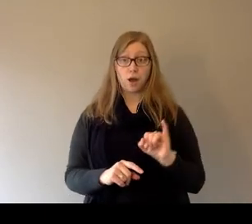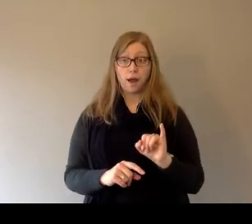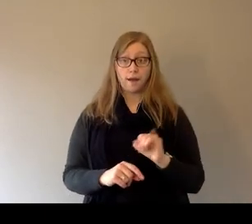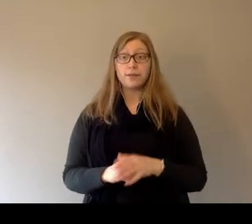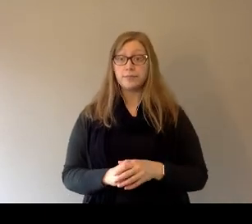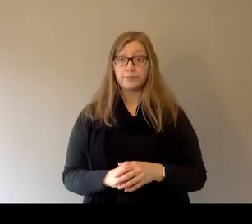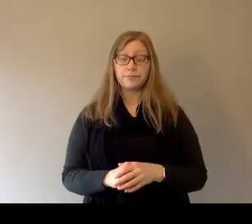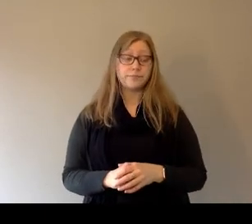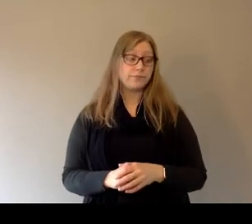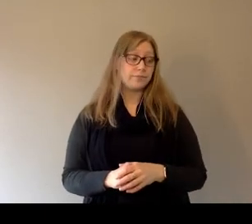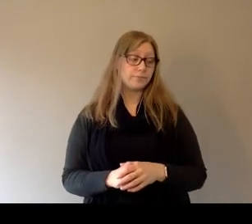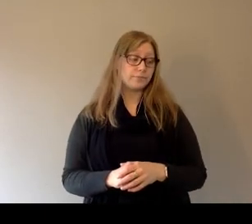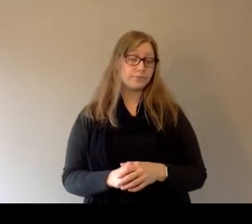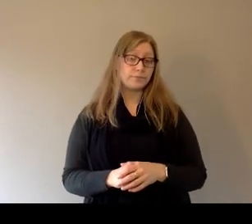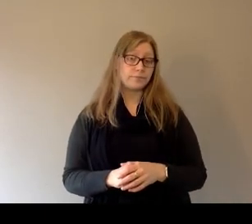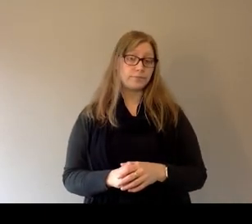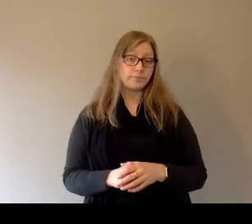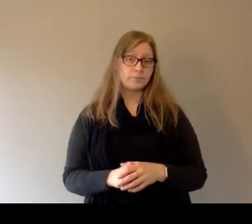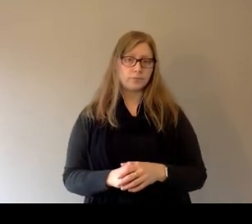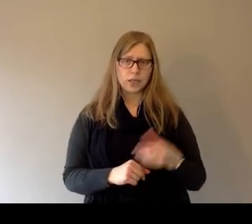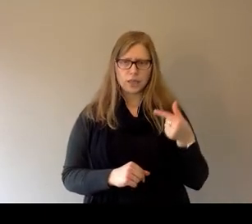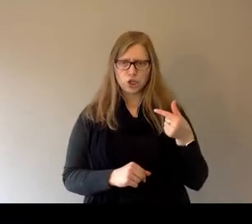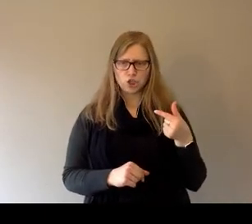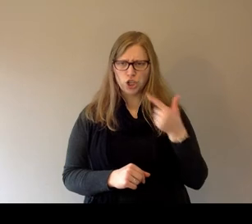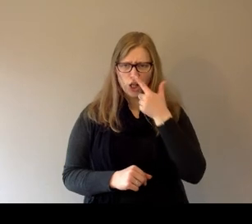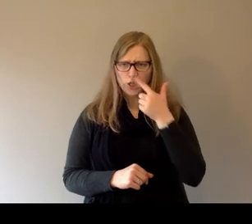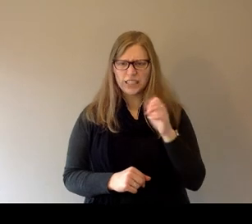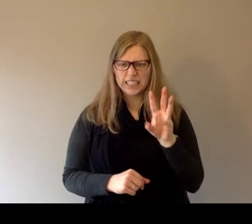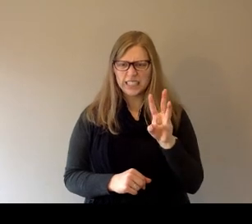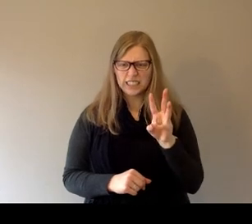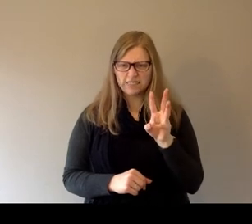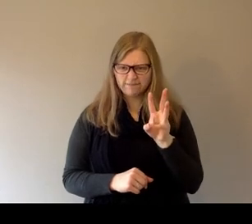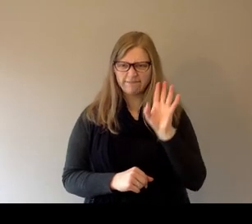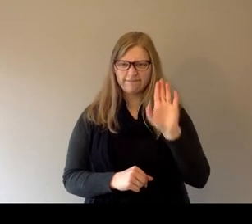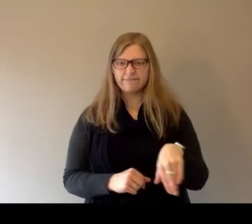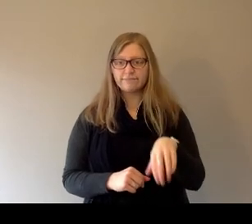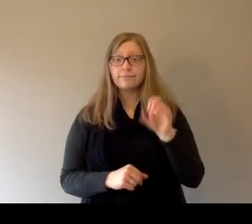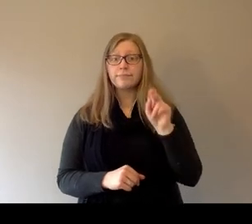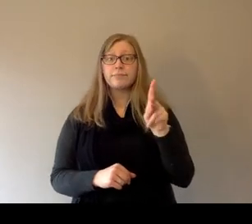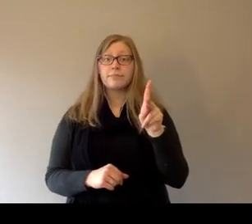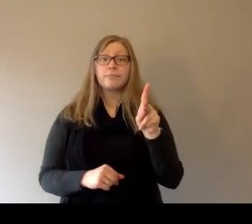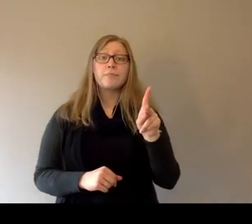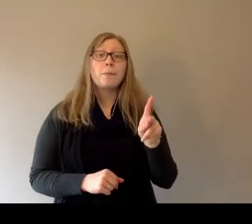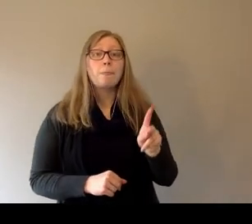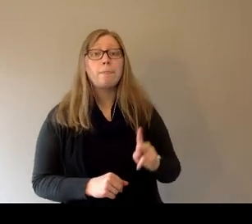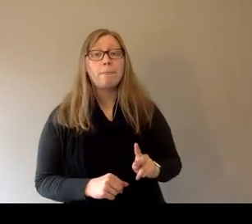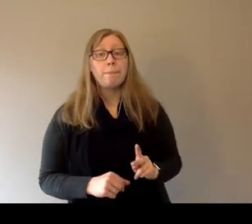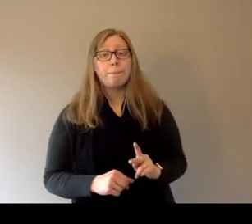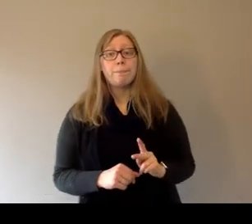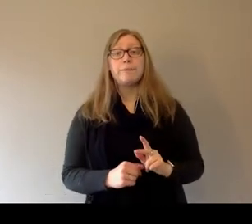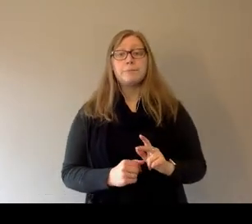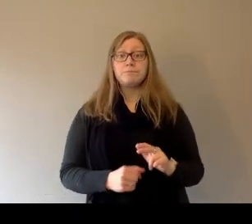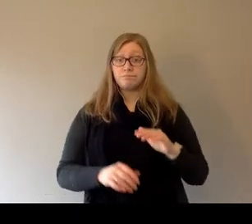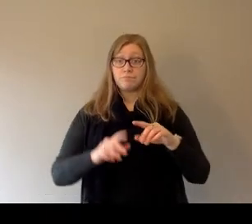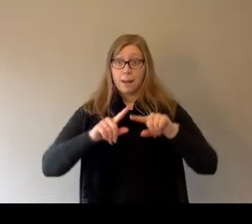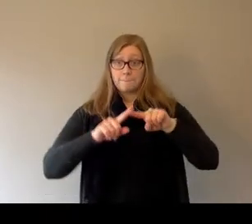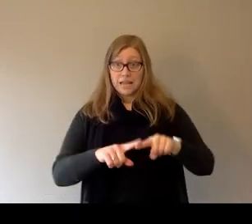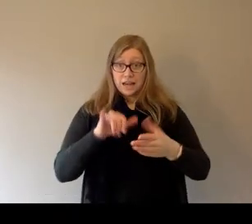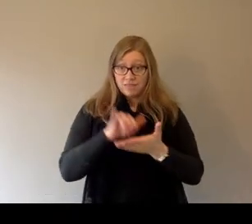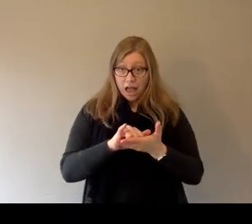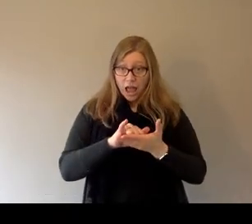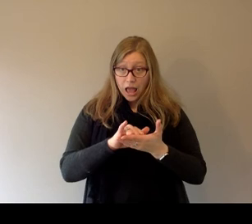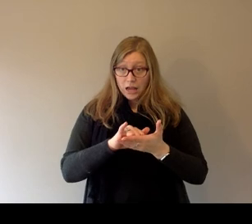GHI. My G looks like a 6. All right. And based on that, I can make